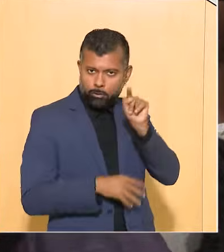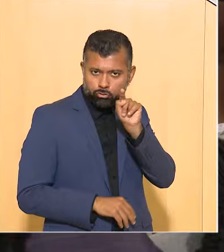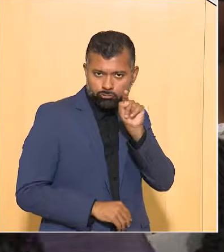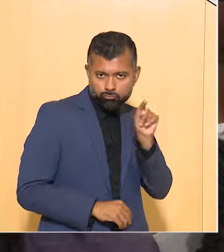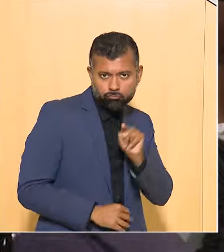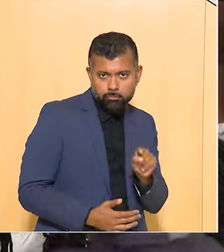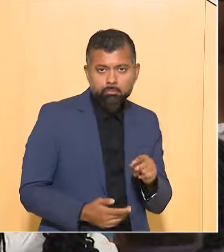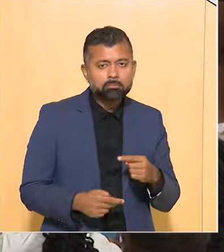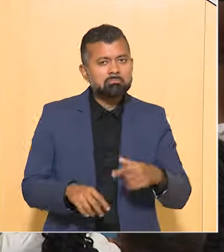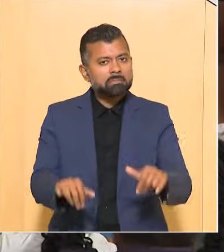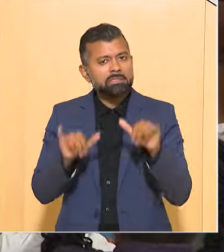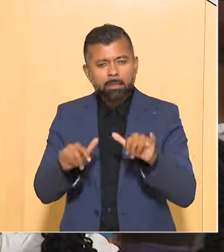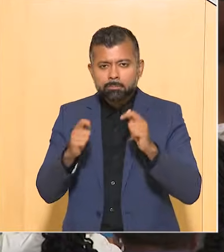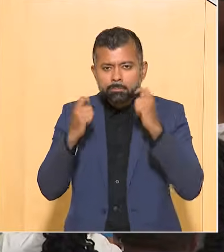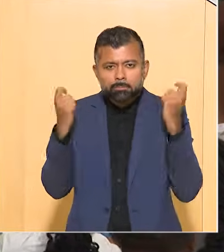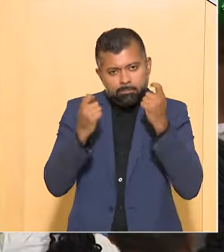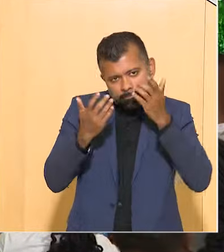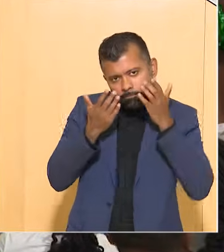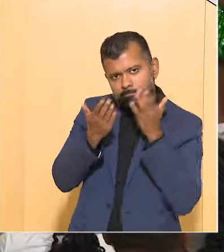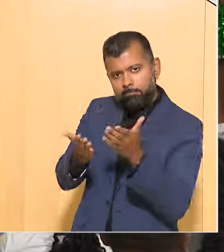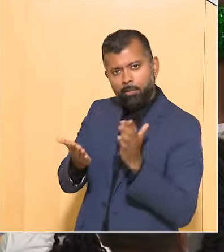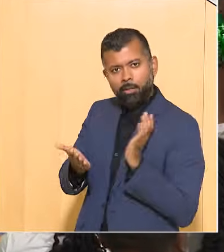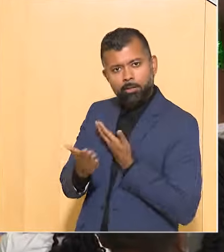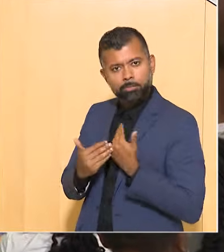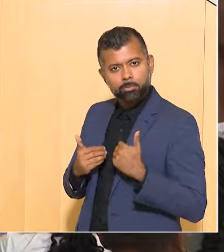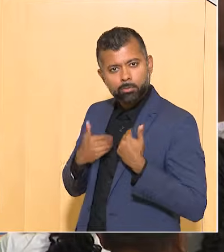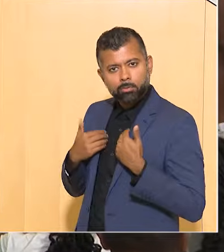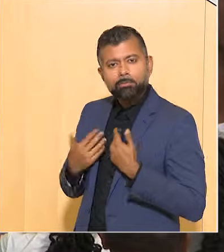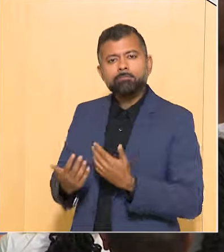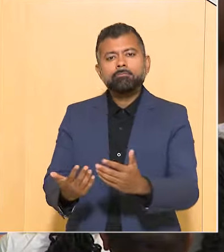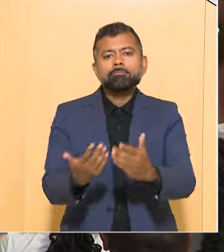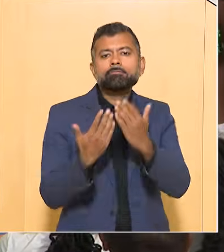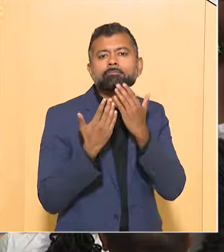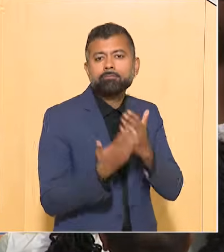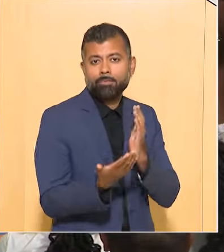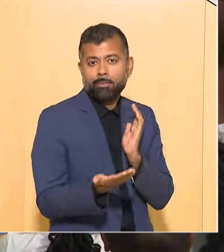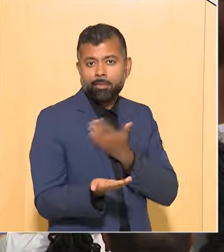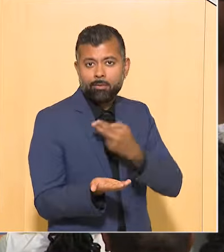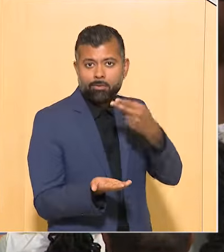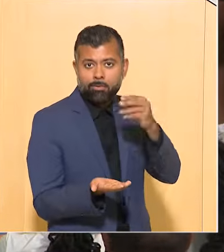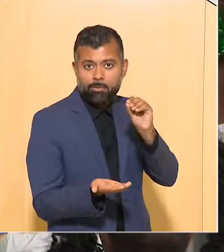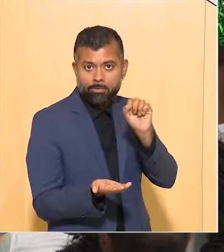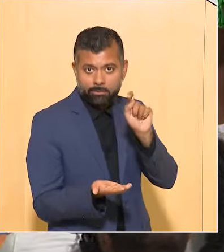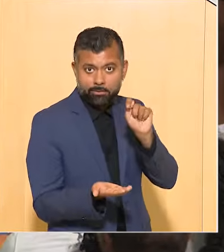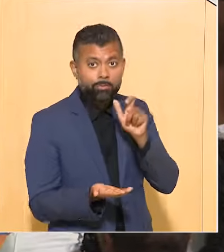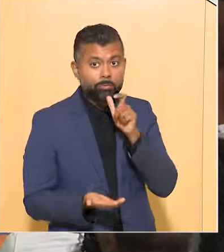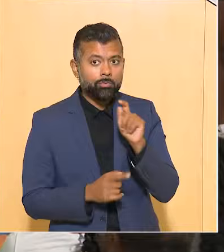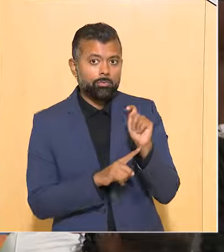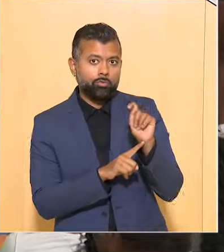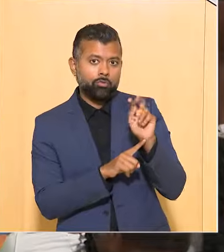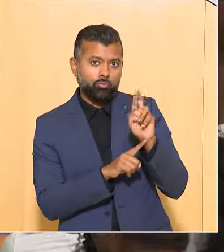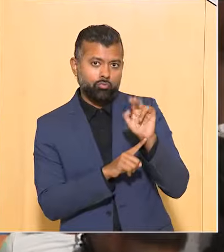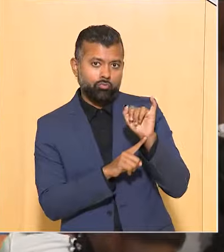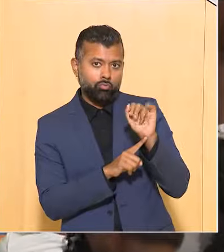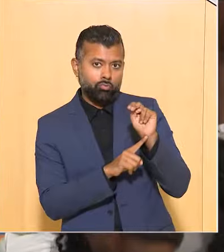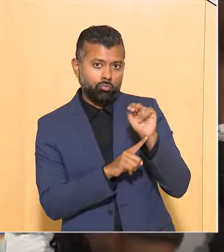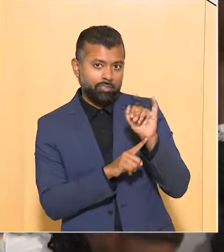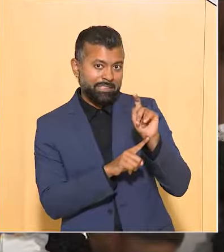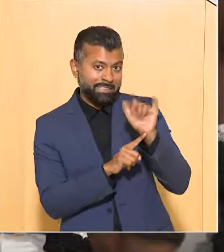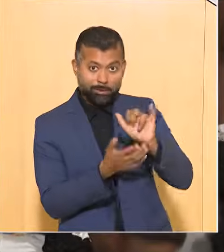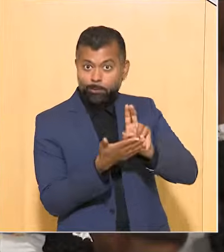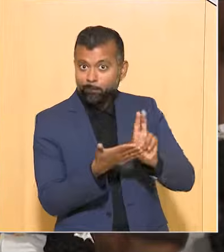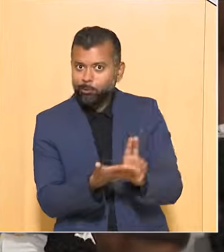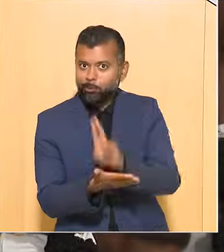and recognize our host today, Pat McGuire from Trinity University, and Carolina.